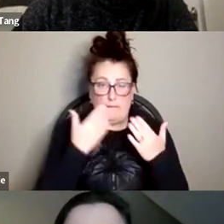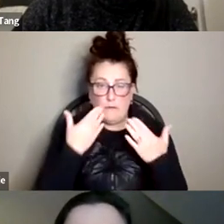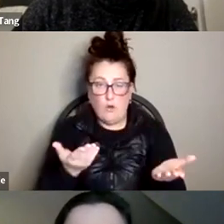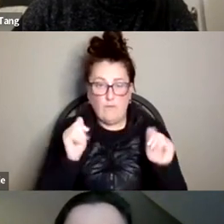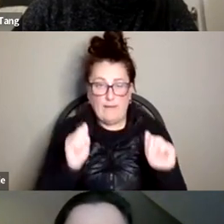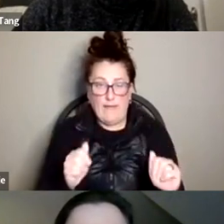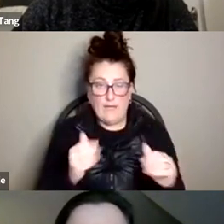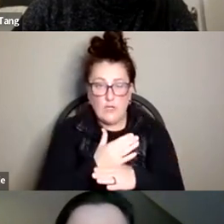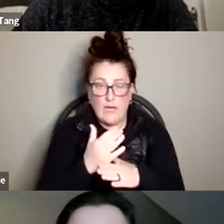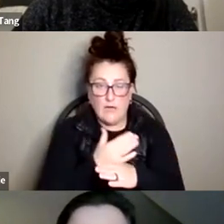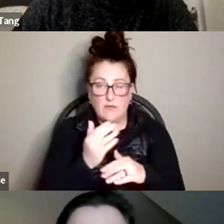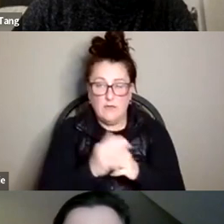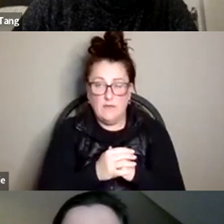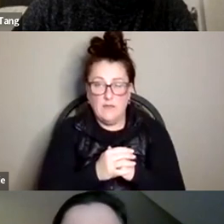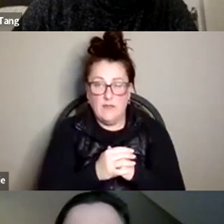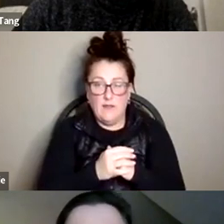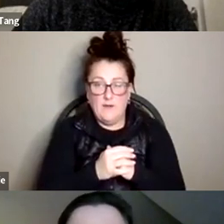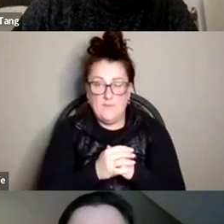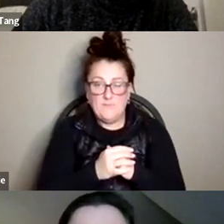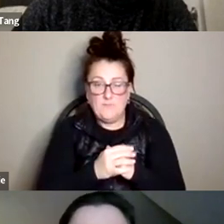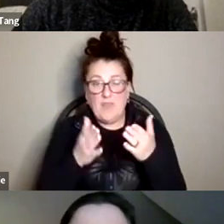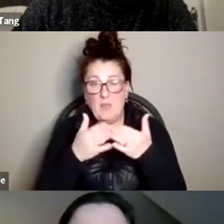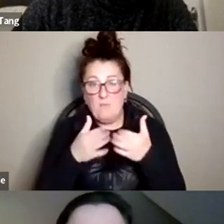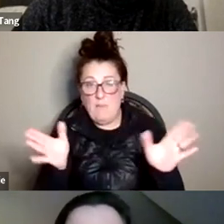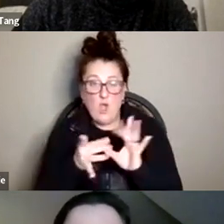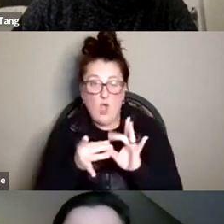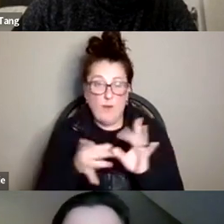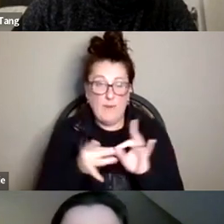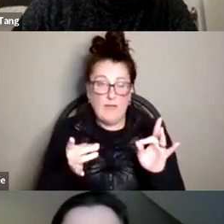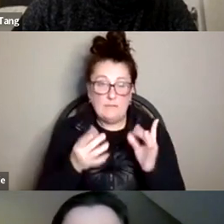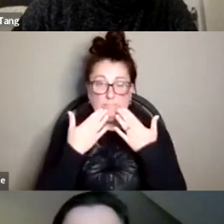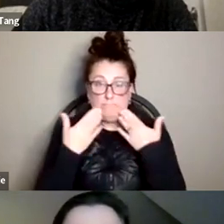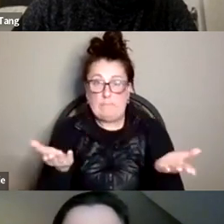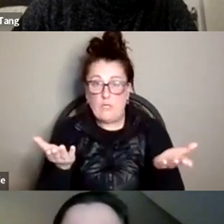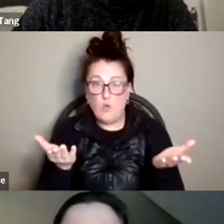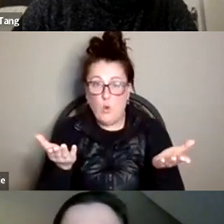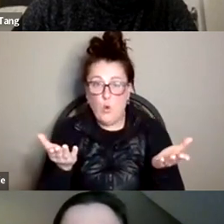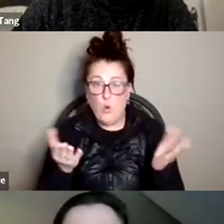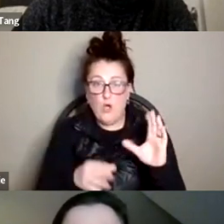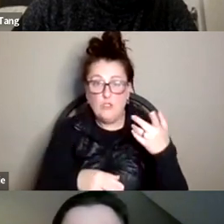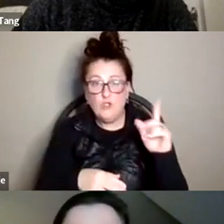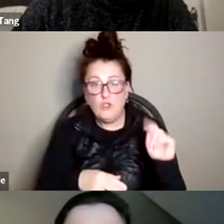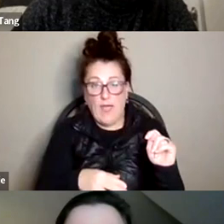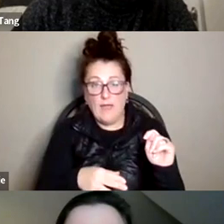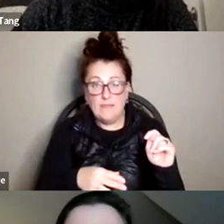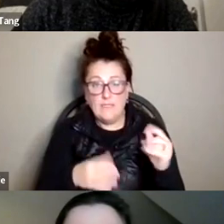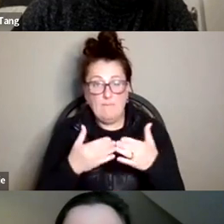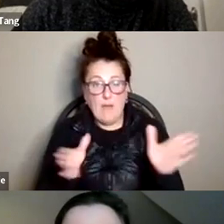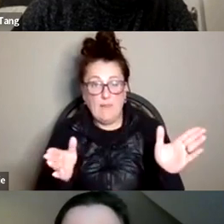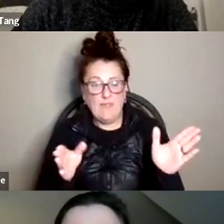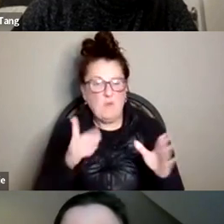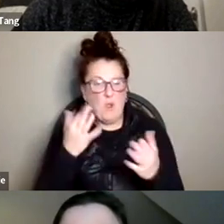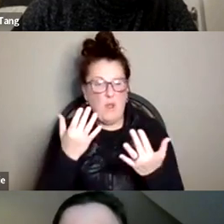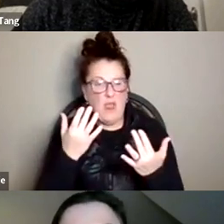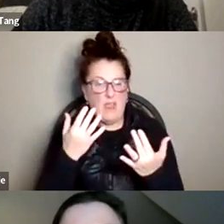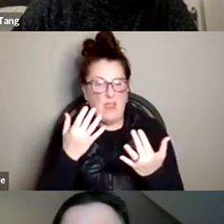And as opposed to giving public comment, I don't know if the chat's considered. So we want to get some advice on that.